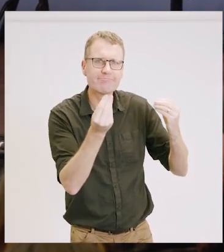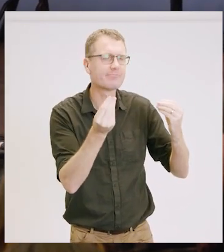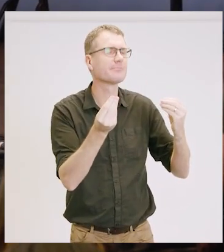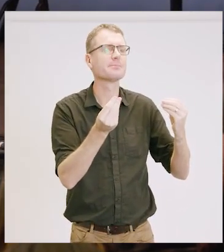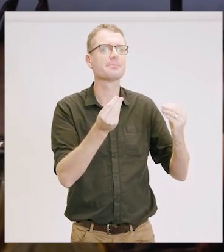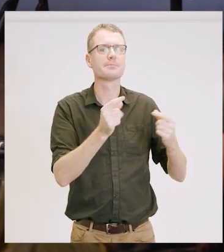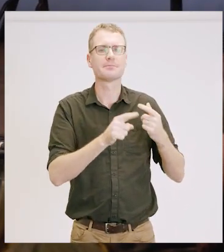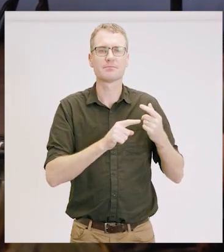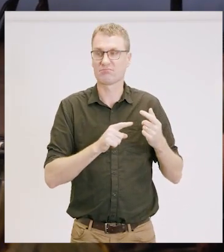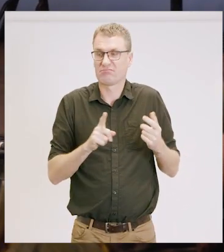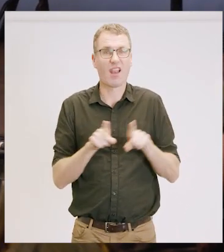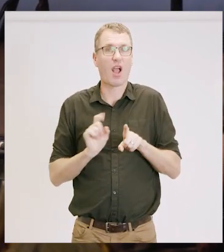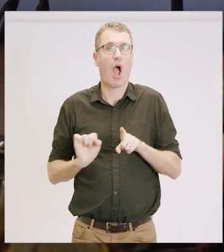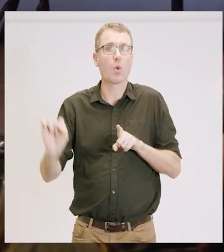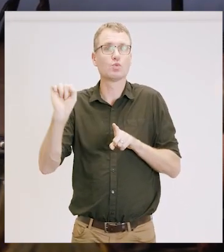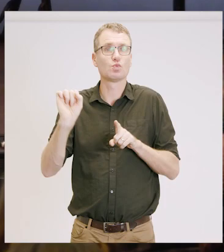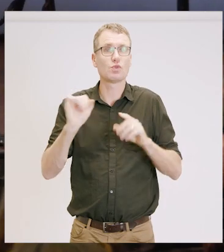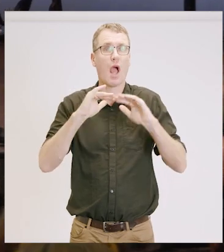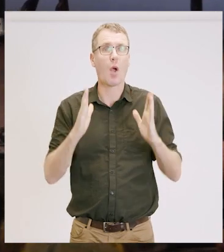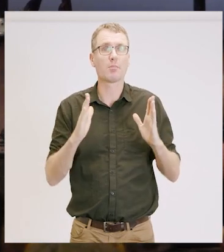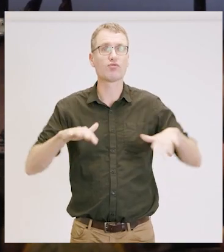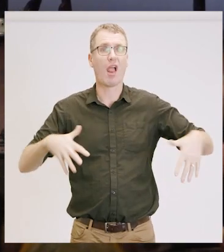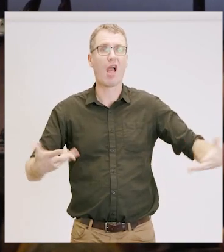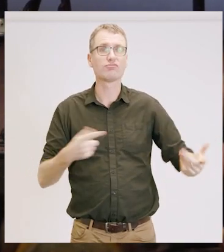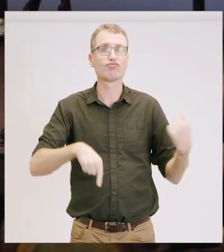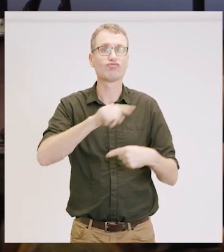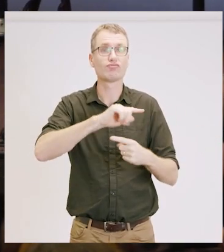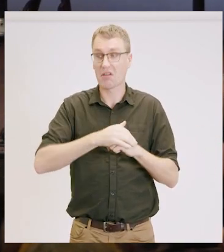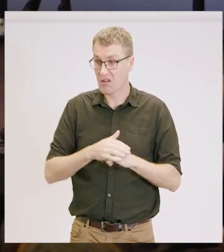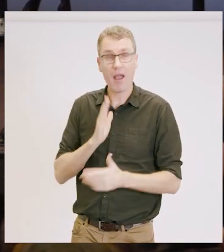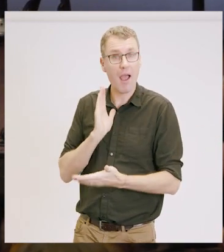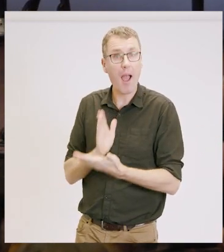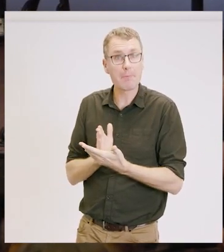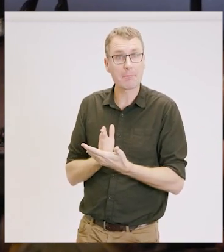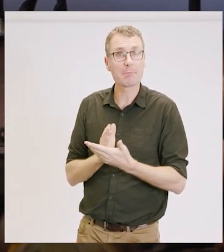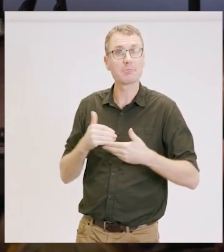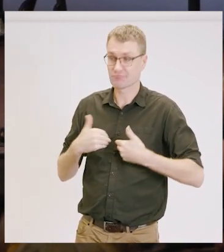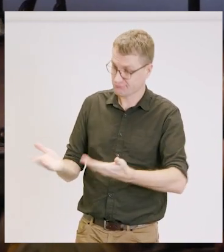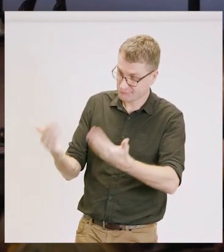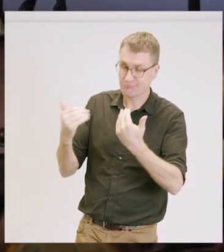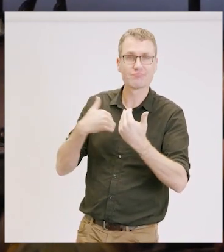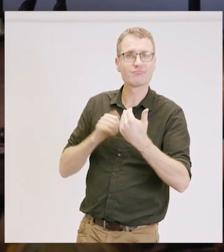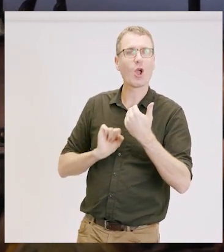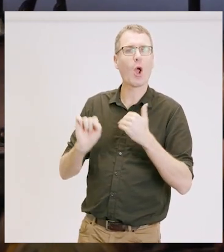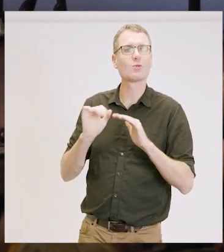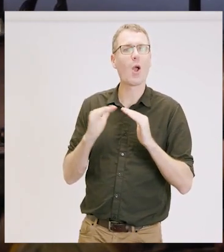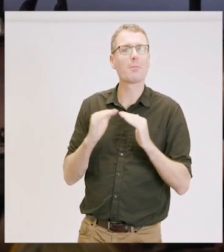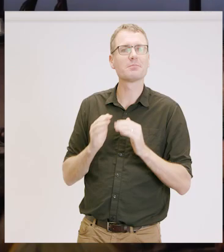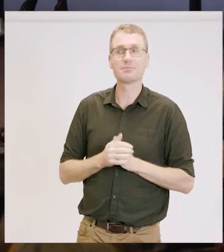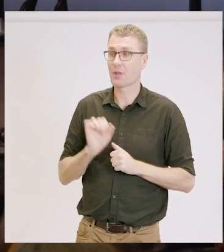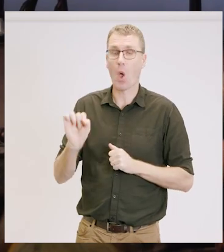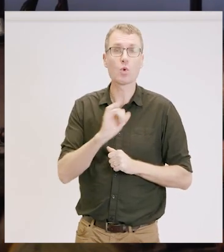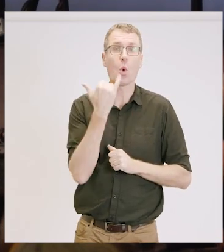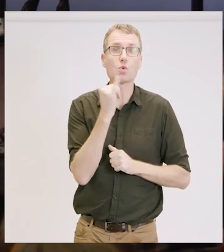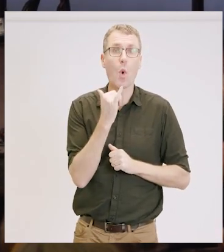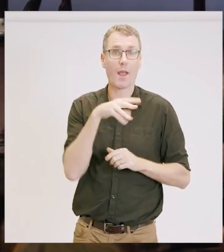march in, they go straight to the pantry and, you know, they want treats and they just treat it like it's their own home, because